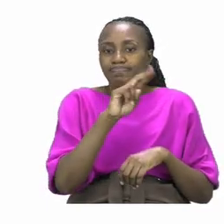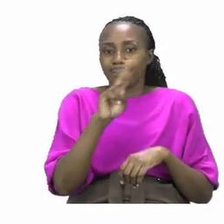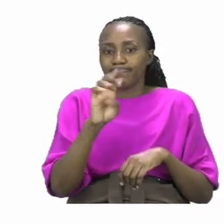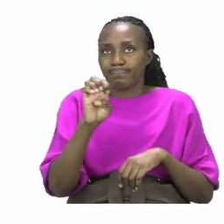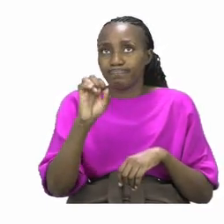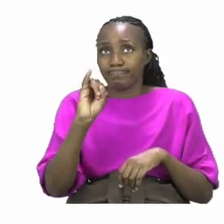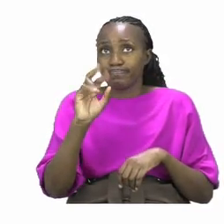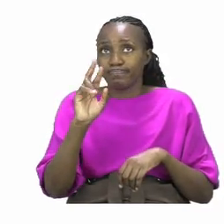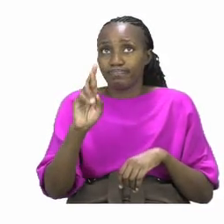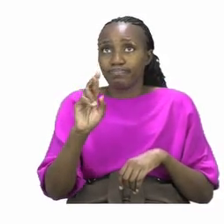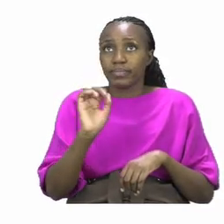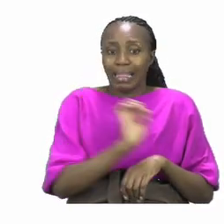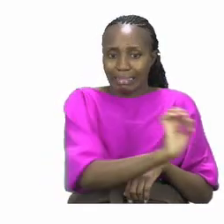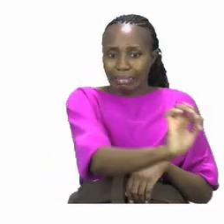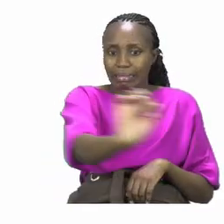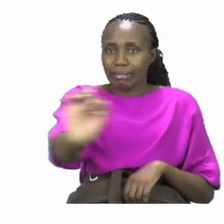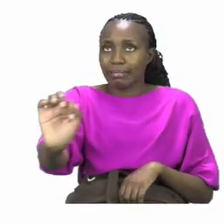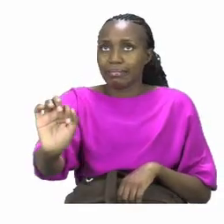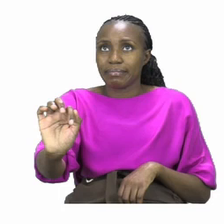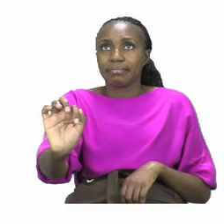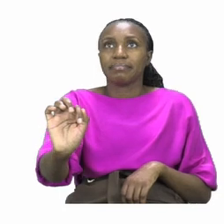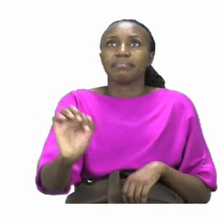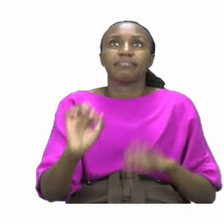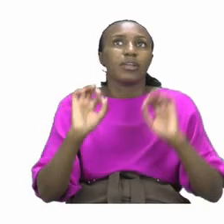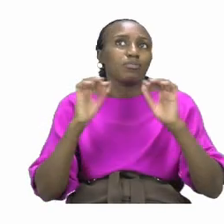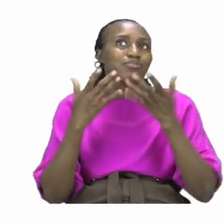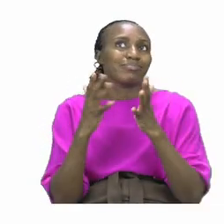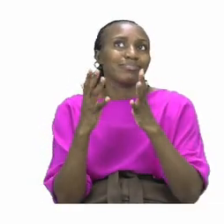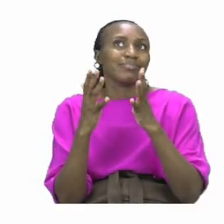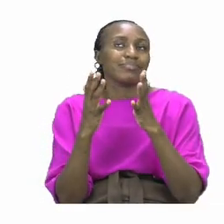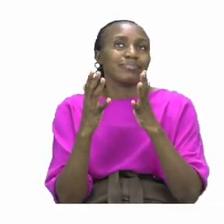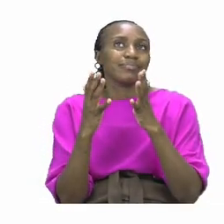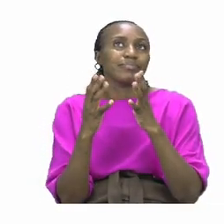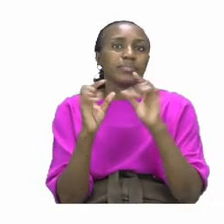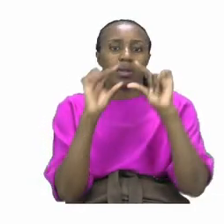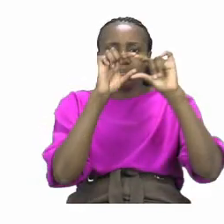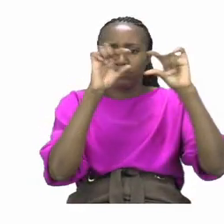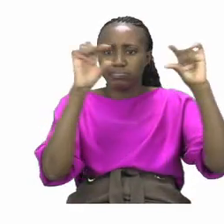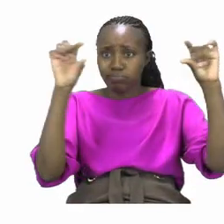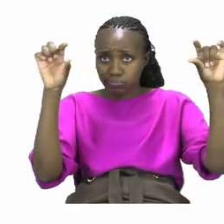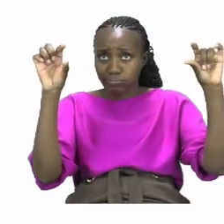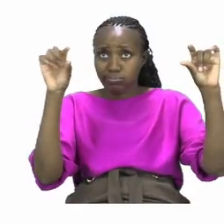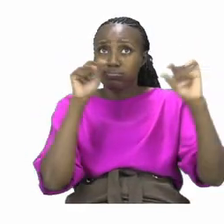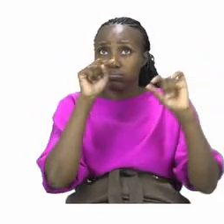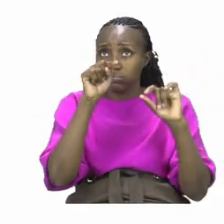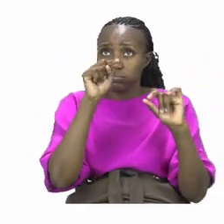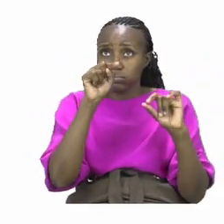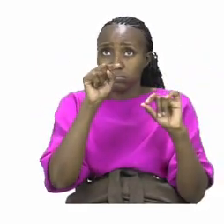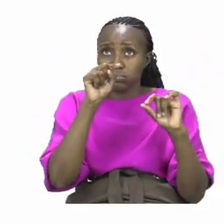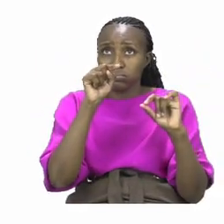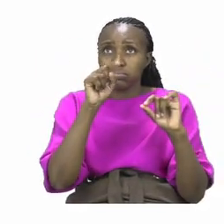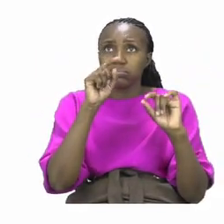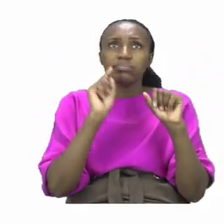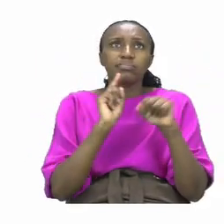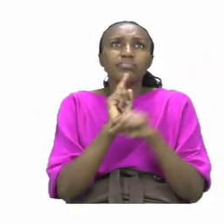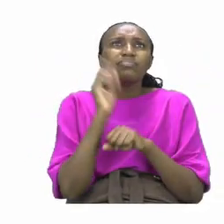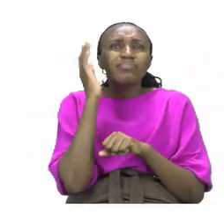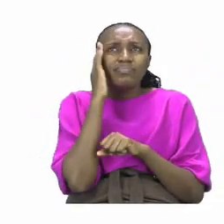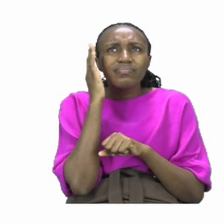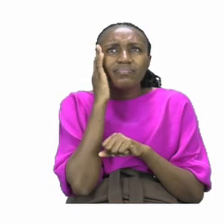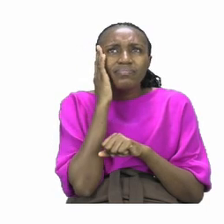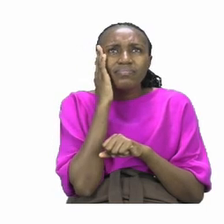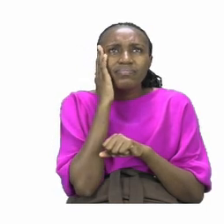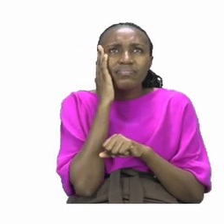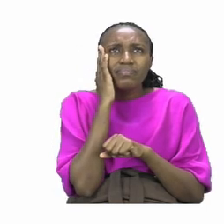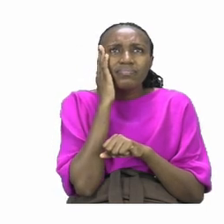Well done. Now remember, boys and girls, when we use the words that are in the word box, we need to first look at the word at